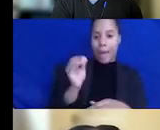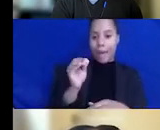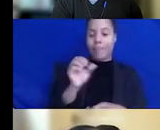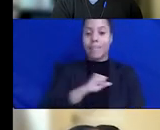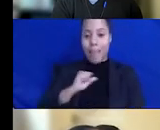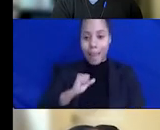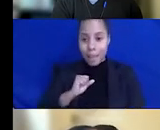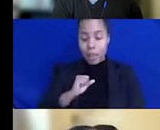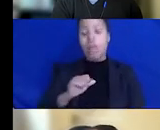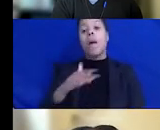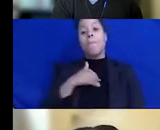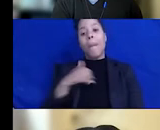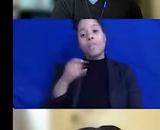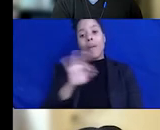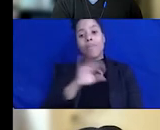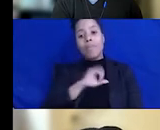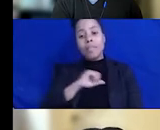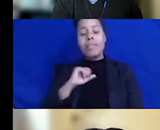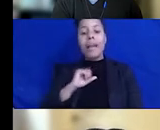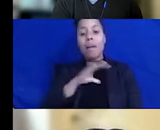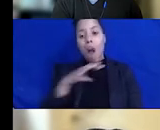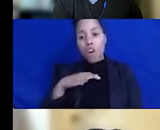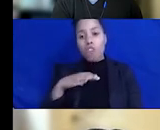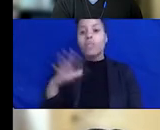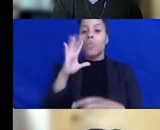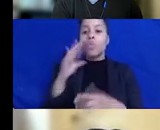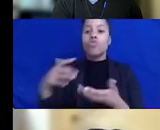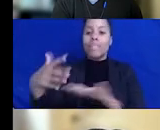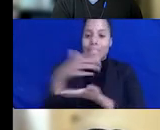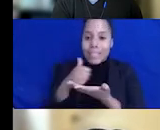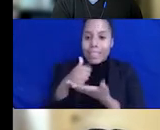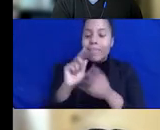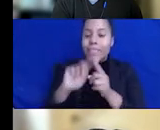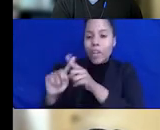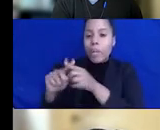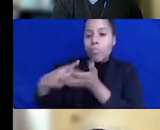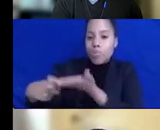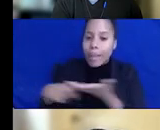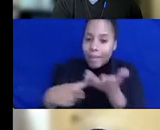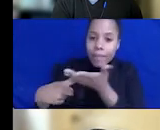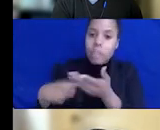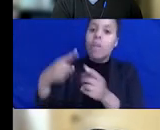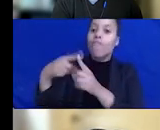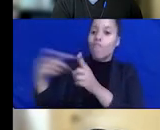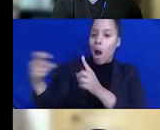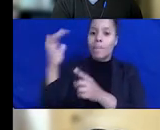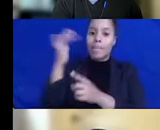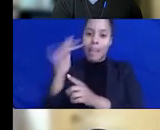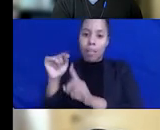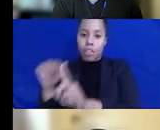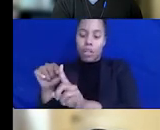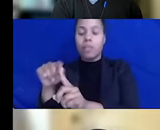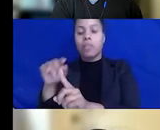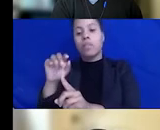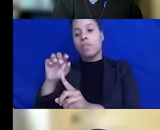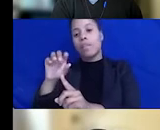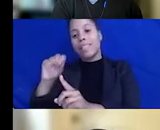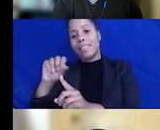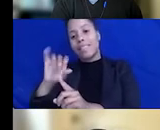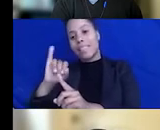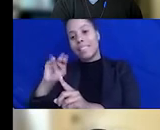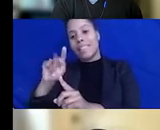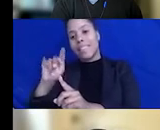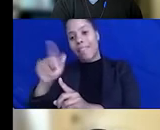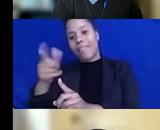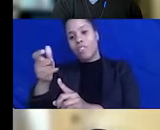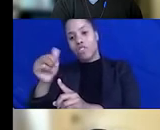would receive confidential briefings on the regular from the intelligence community. That was to an attempt to create some congressional